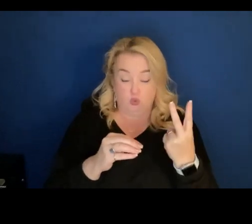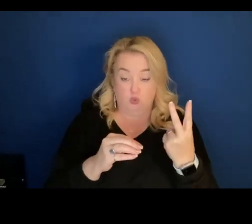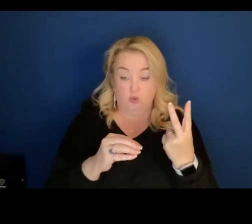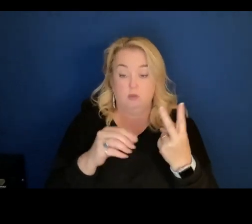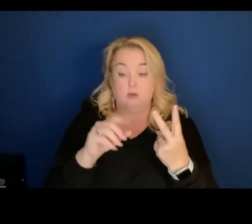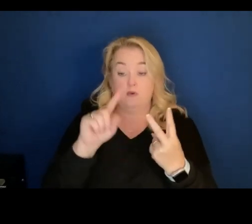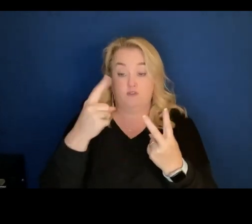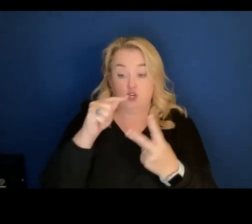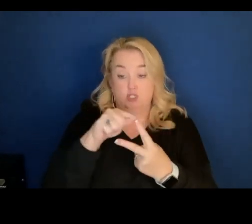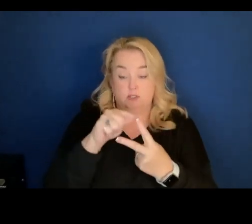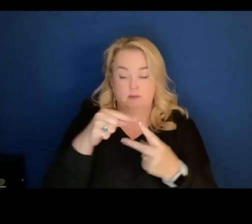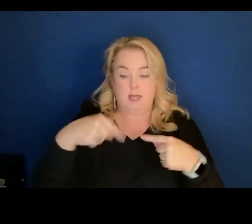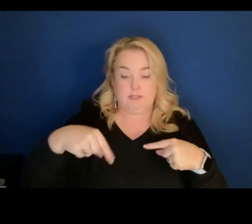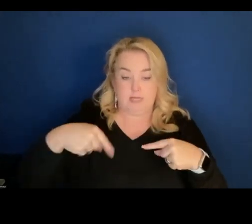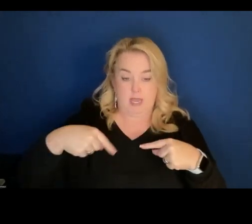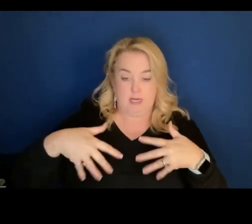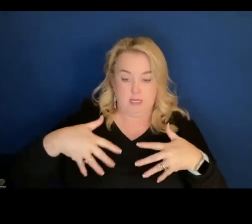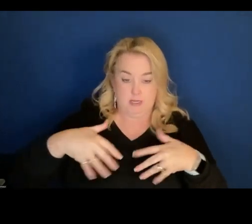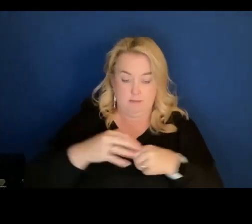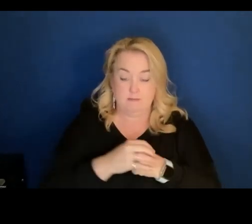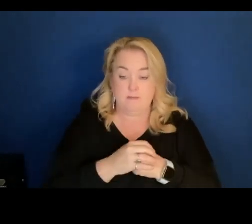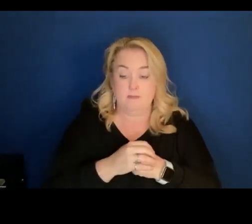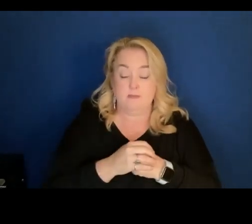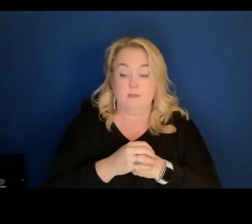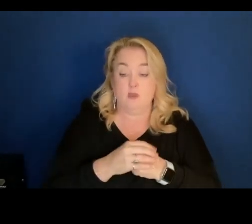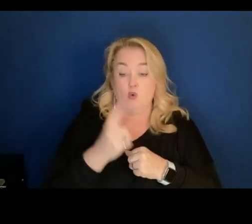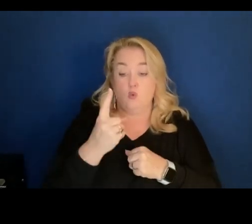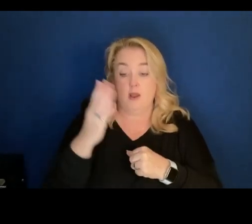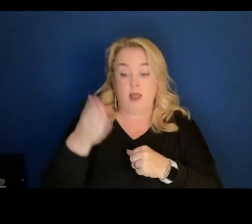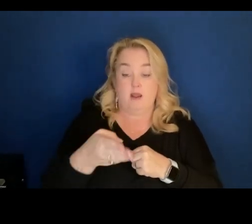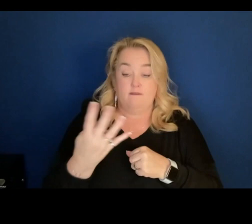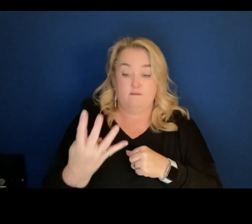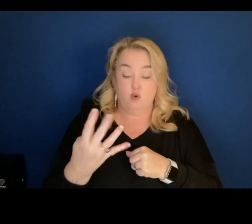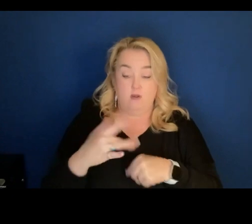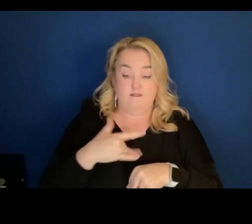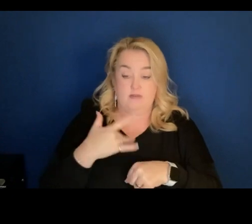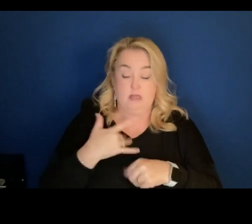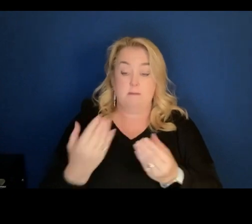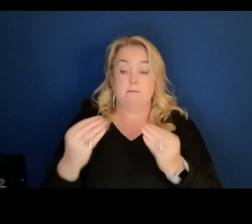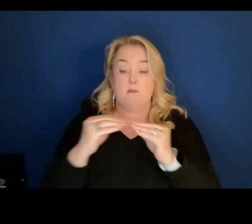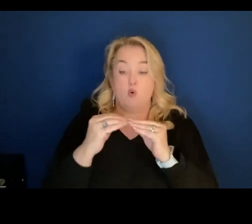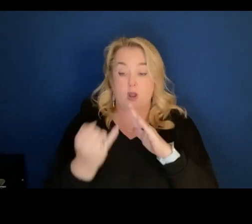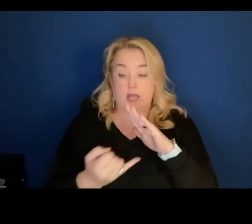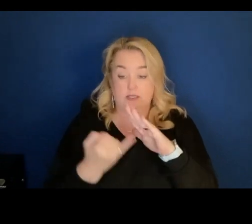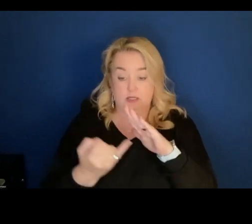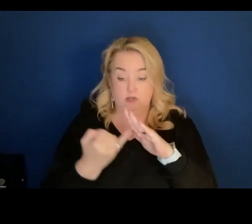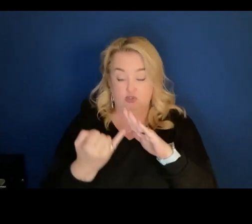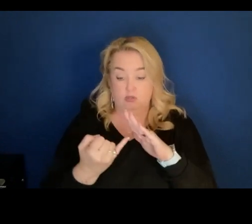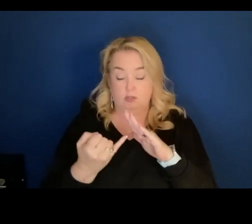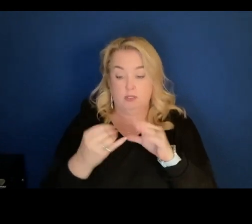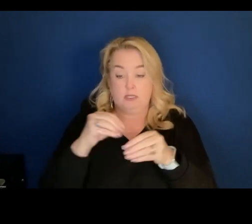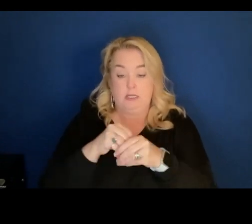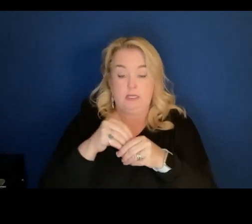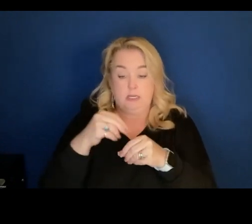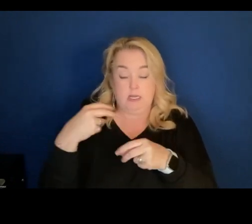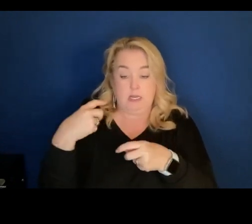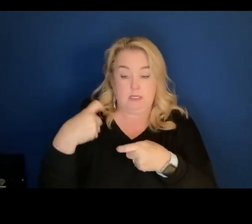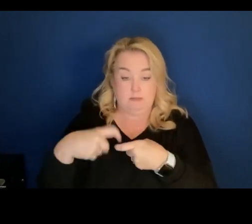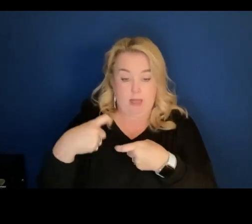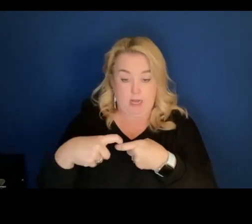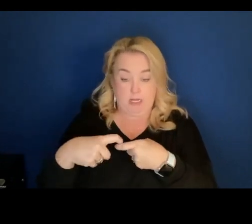anxiety. About 1 in 4 caregivers reported feeling more isolated, and Hispanic or Latinx